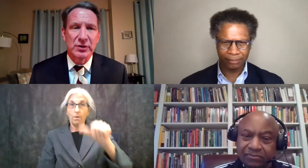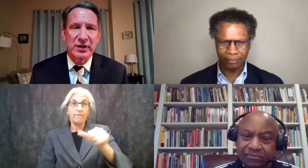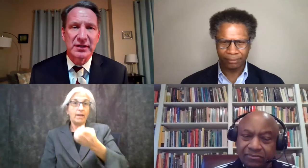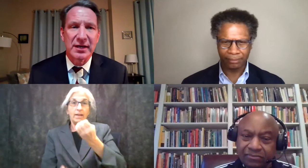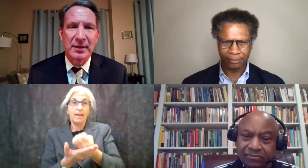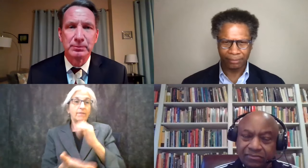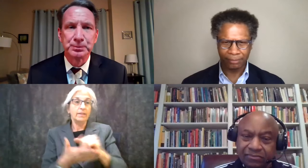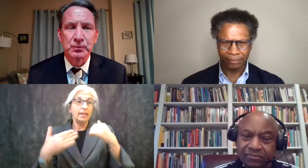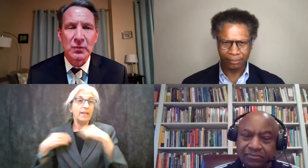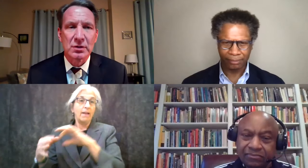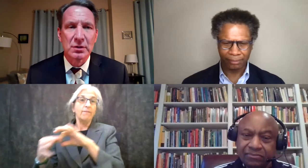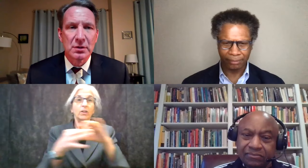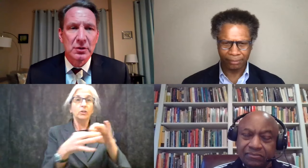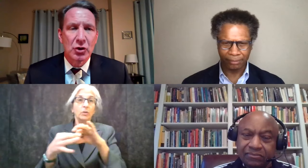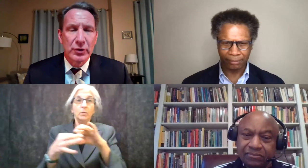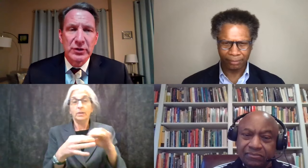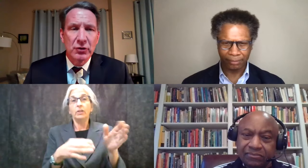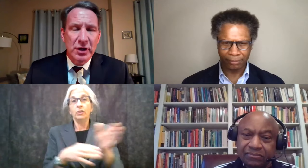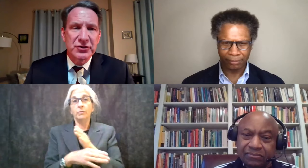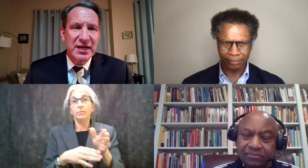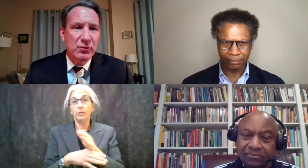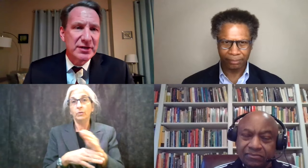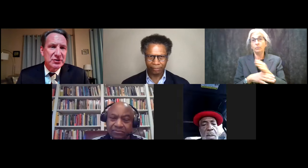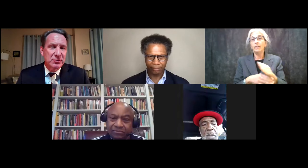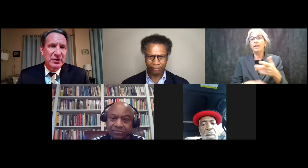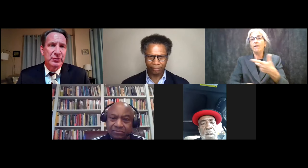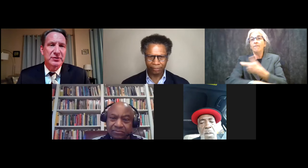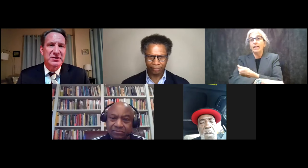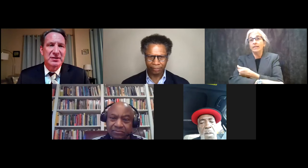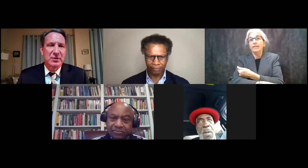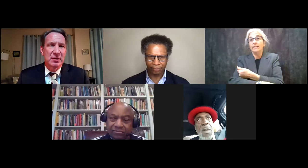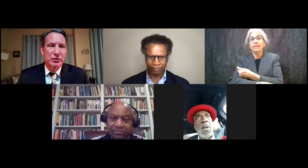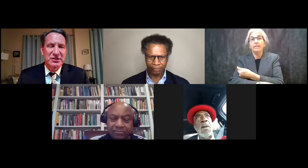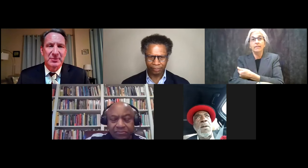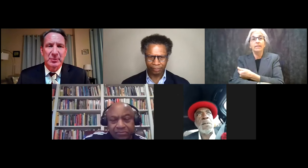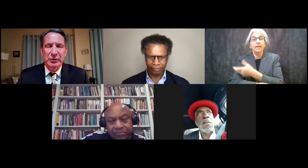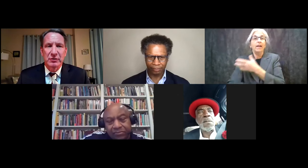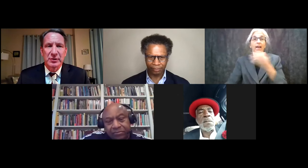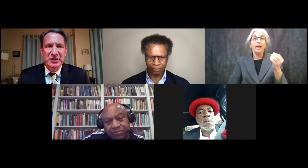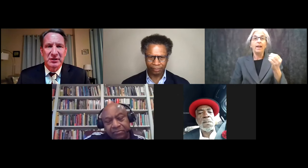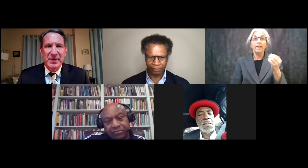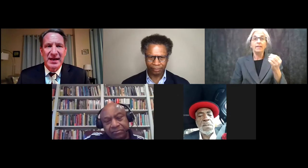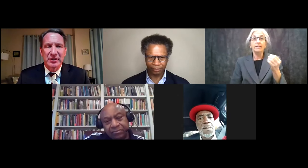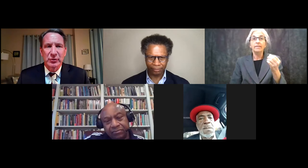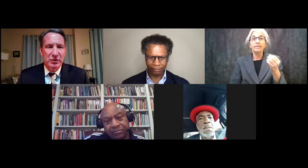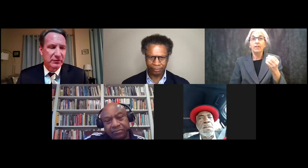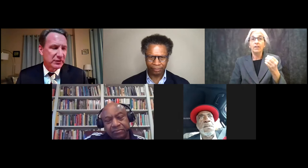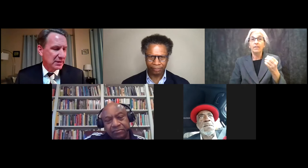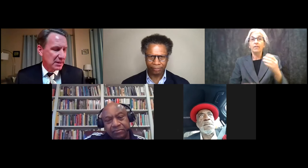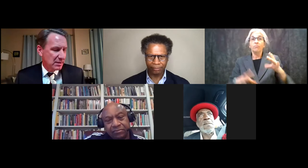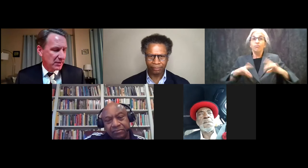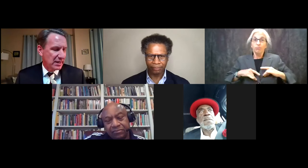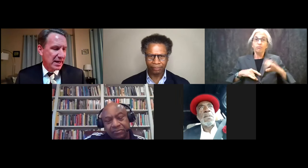association. We think that, we don't understand why certain people seem more susceptible to COVID, particularly bad outcome with